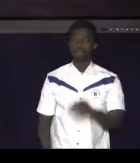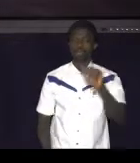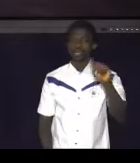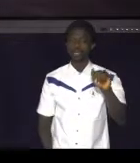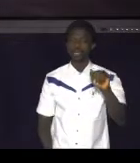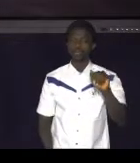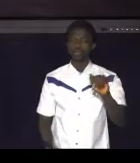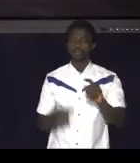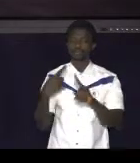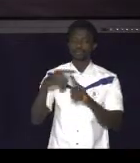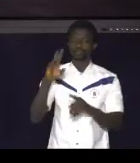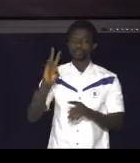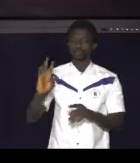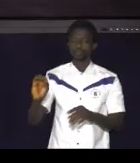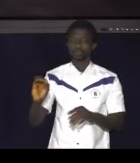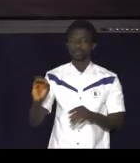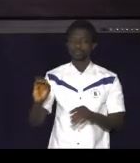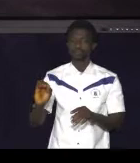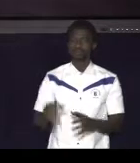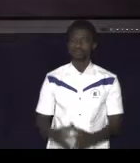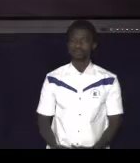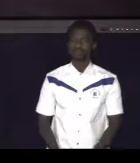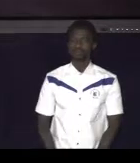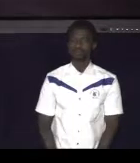A plus 70.